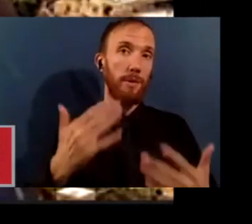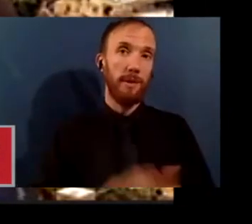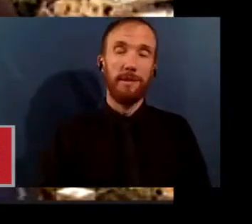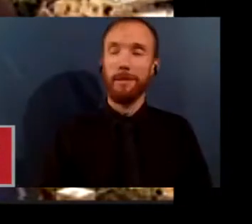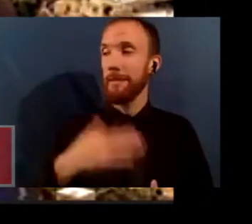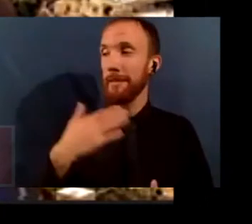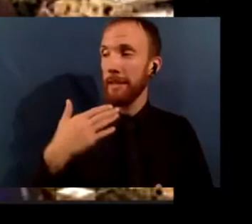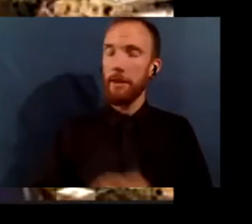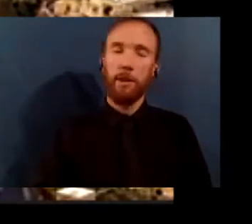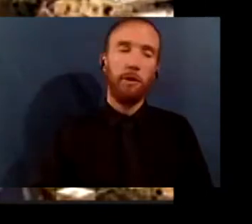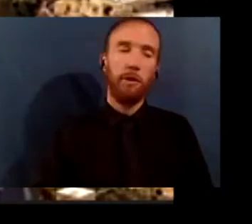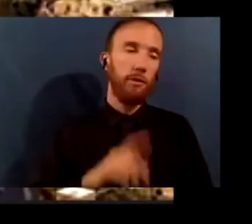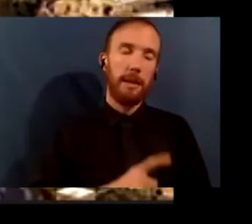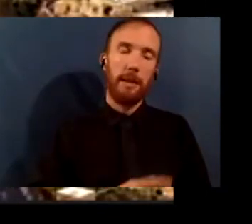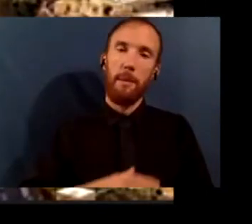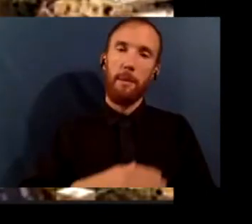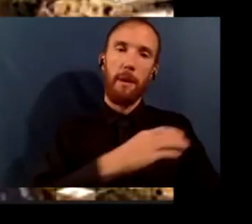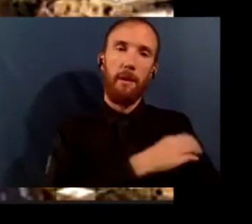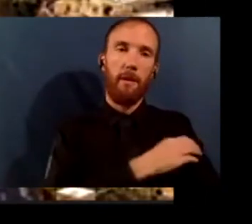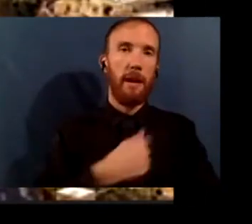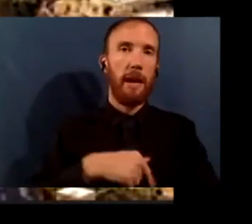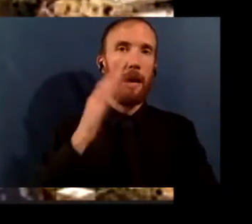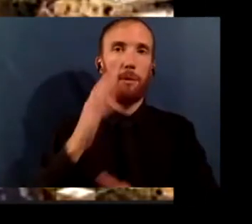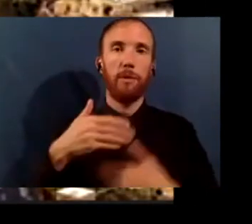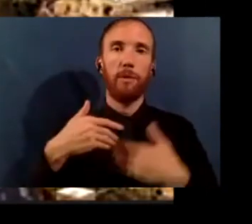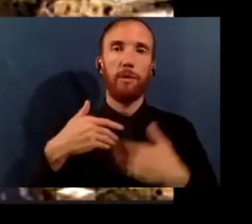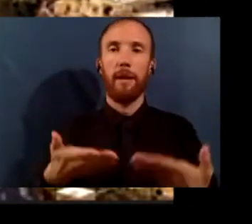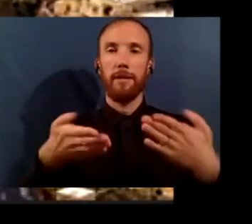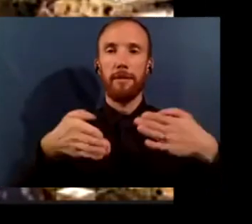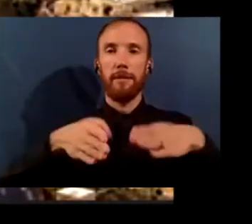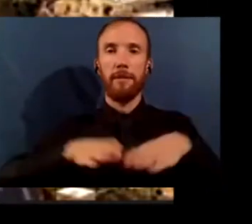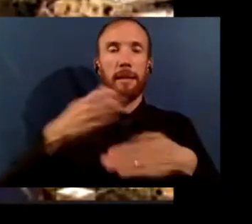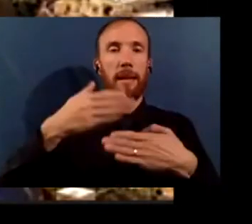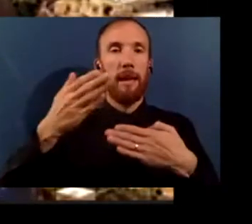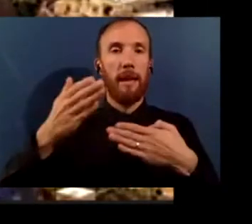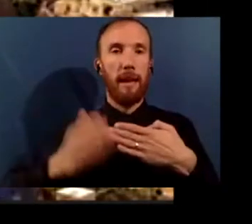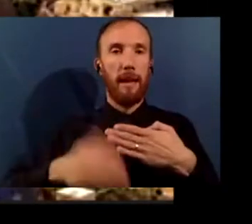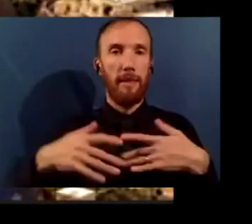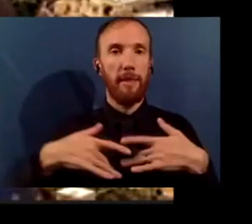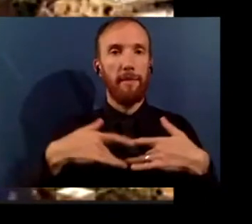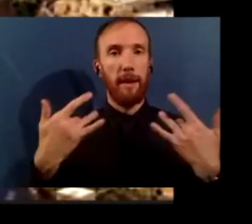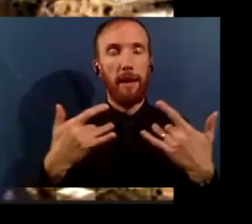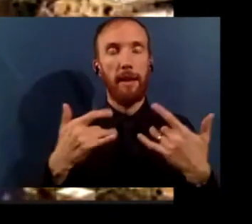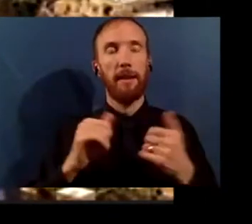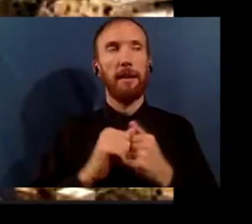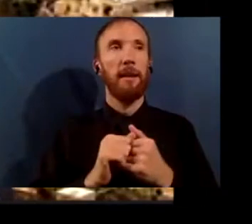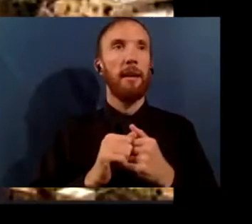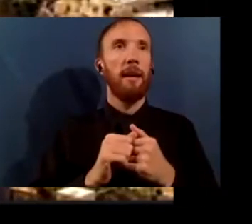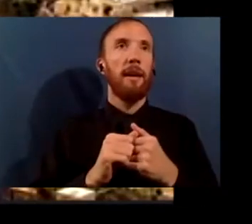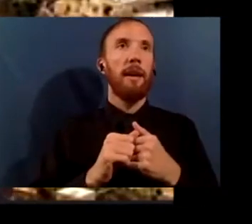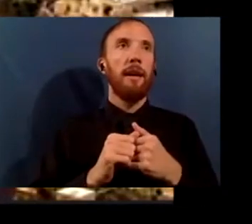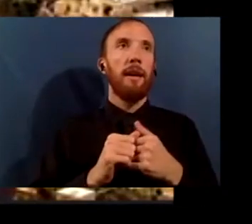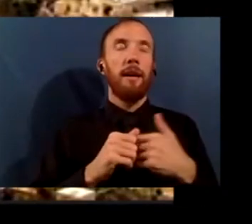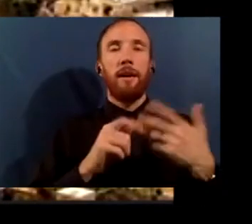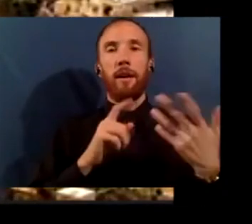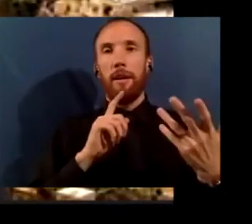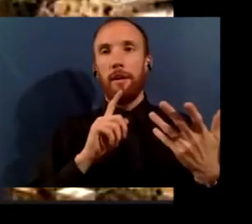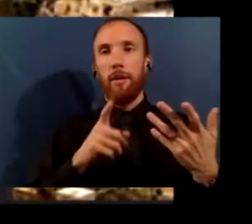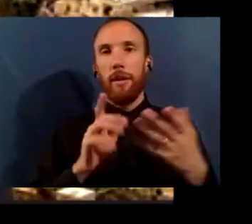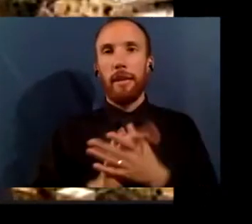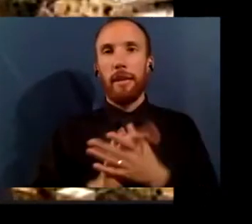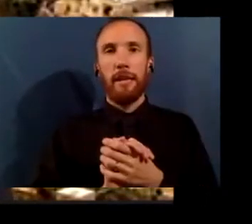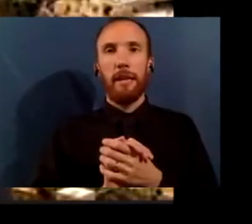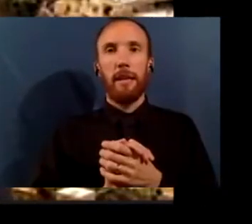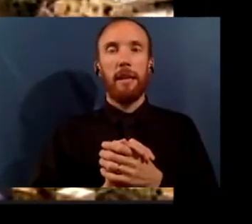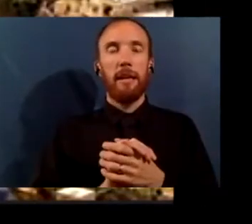so powerful. I'm just going to close out the event by really just, you know, 1 minute to just, I